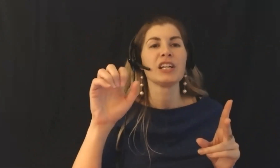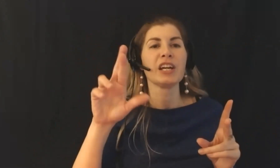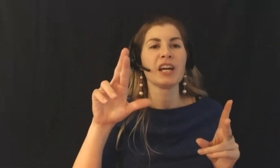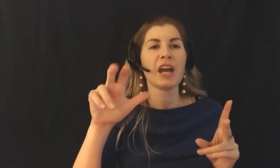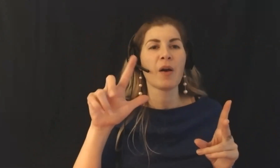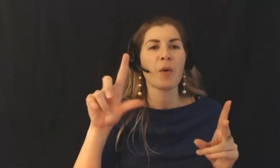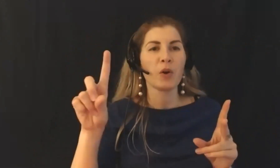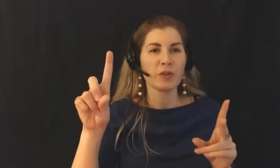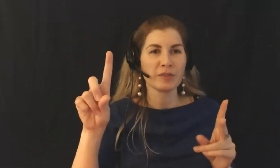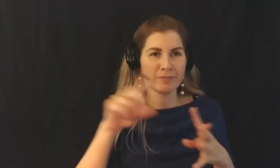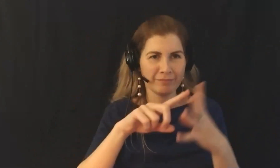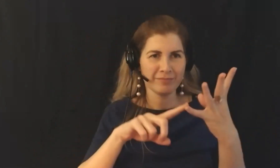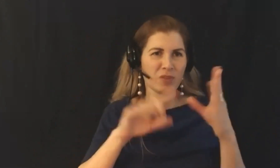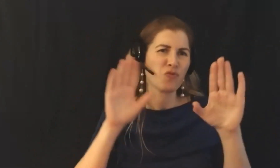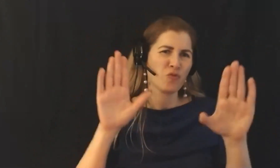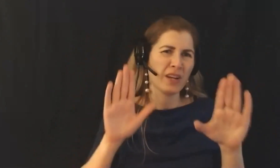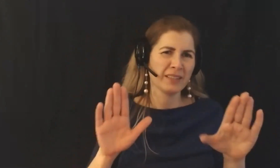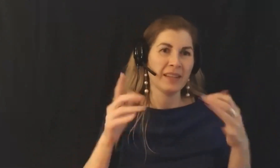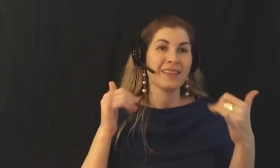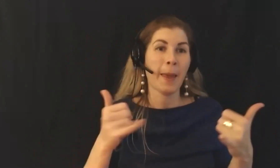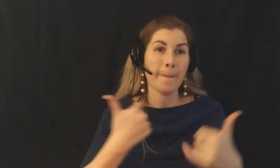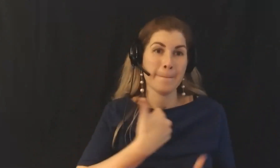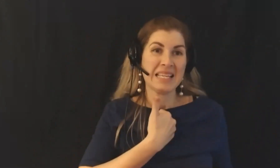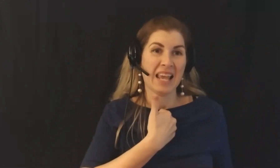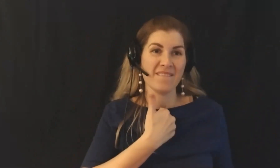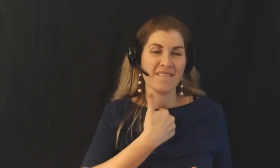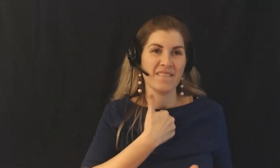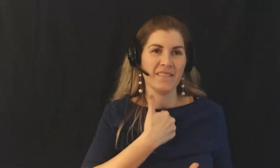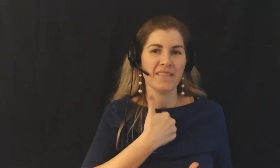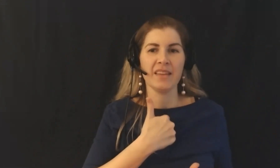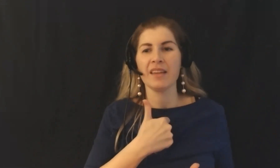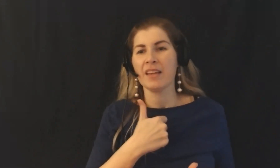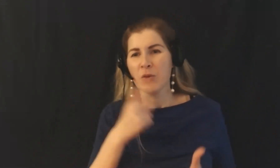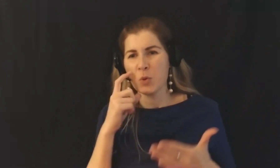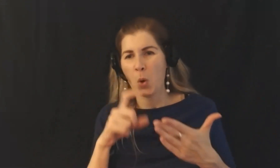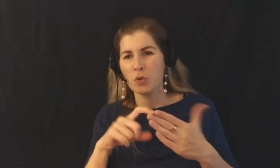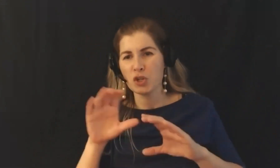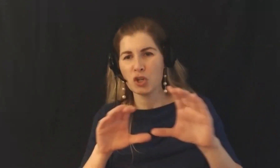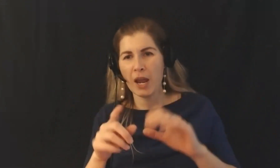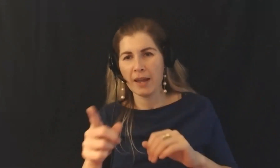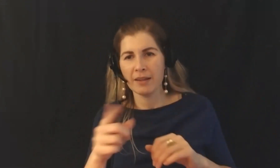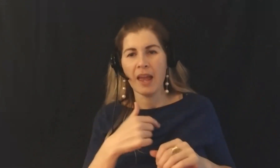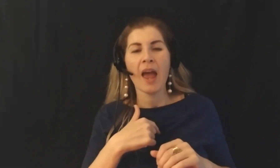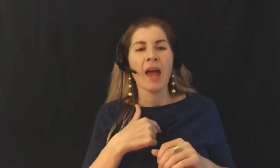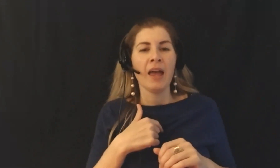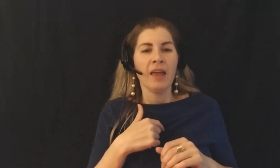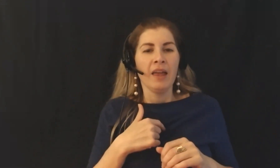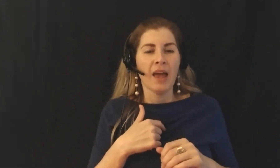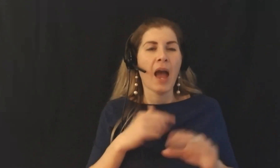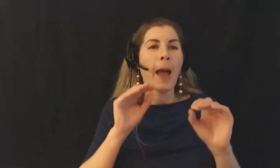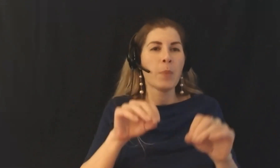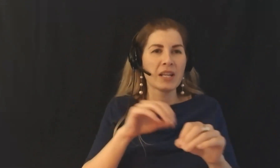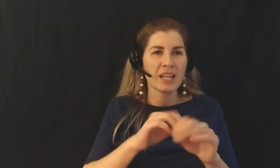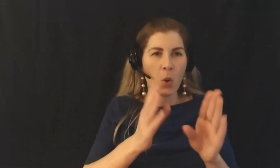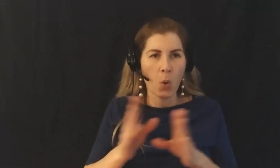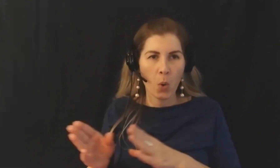Great. And I'm gonna put myself at the beginning in the chat. If you notice, I have listed just in order. So Kasia,